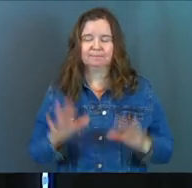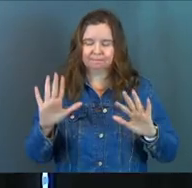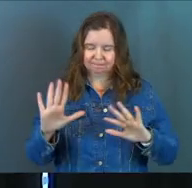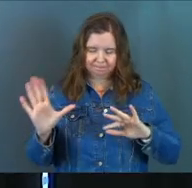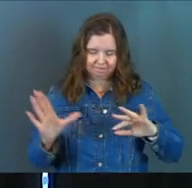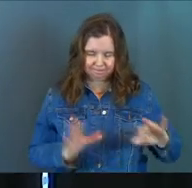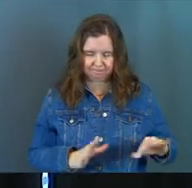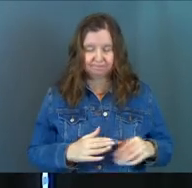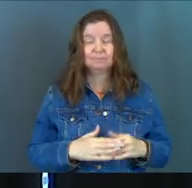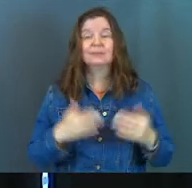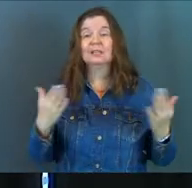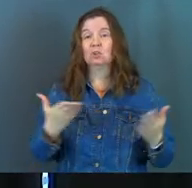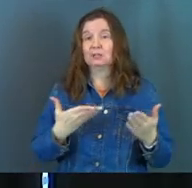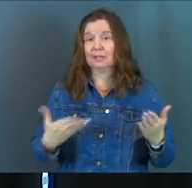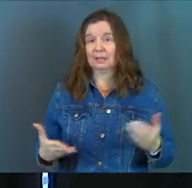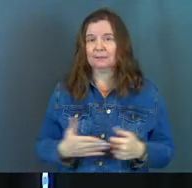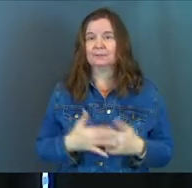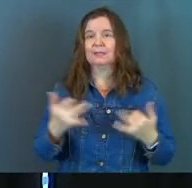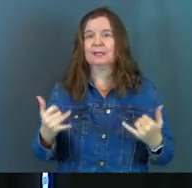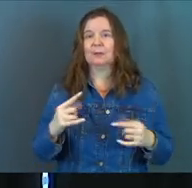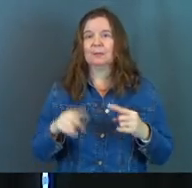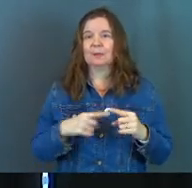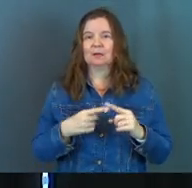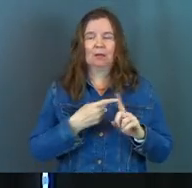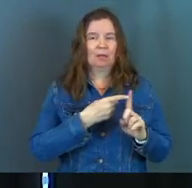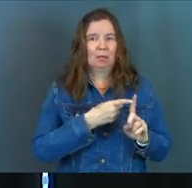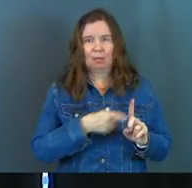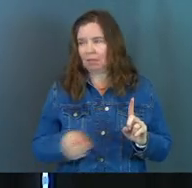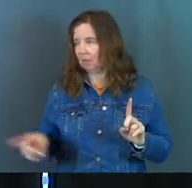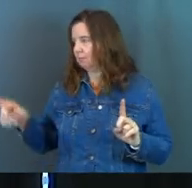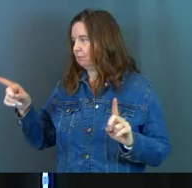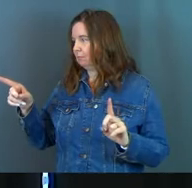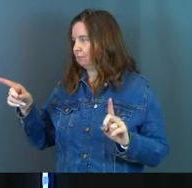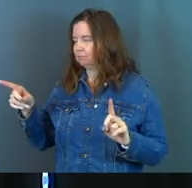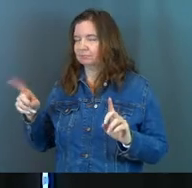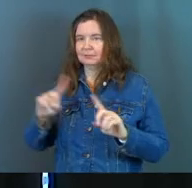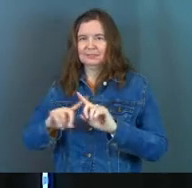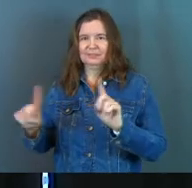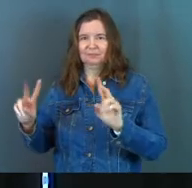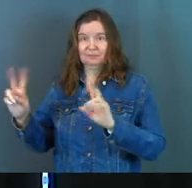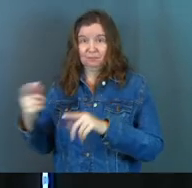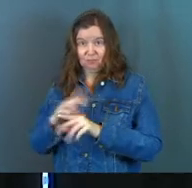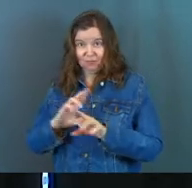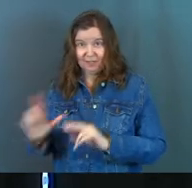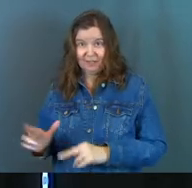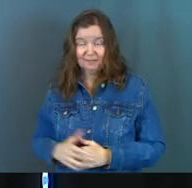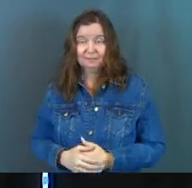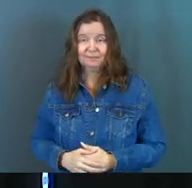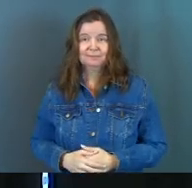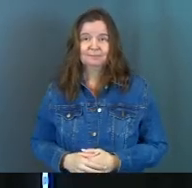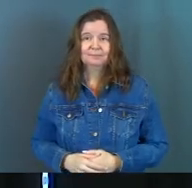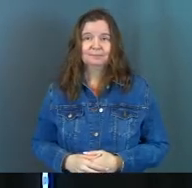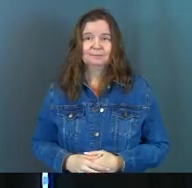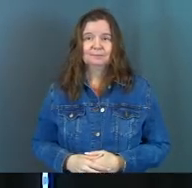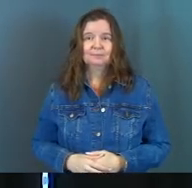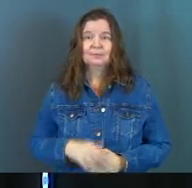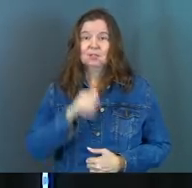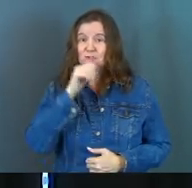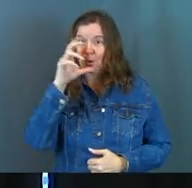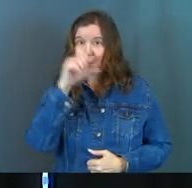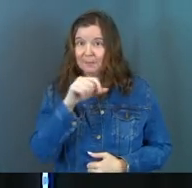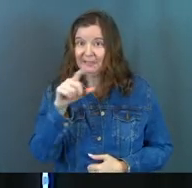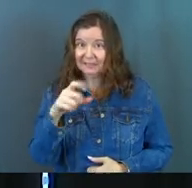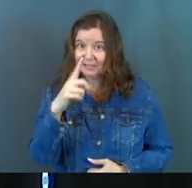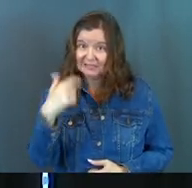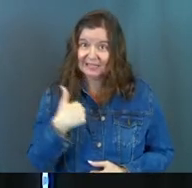Okay, so here's the thing. Now I'm about to take a right turn. Are you ready? Okay, don't miss this